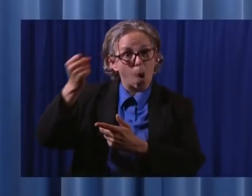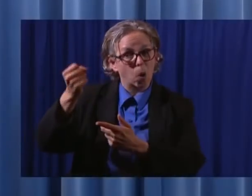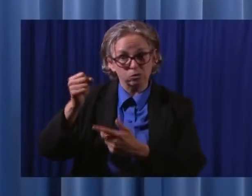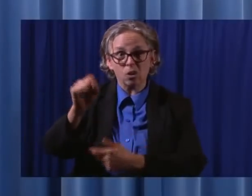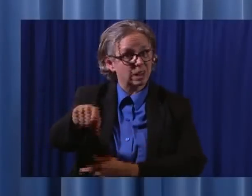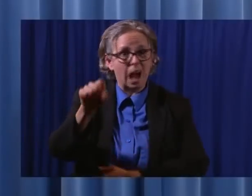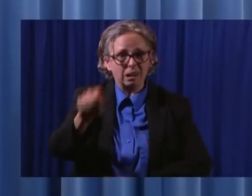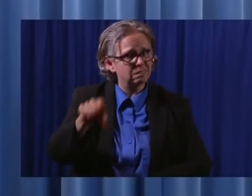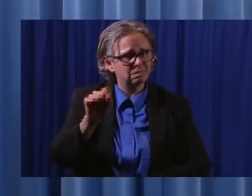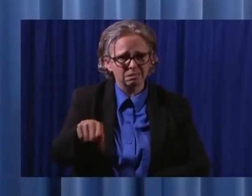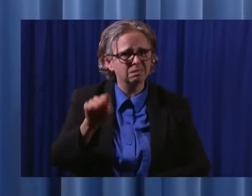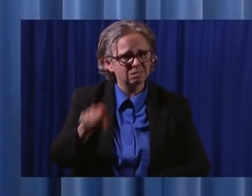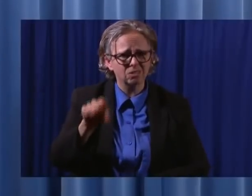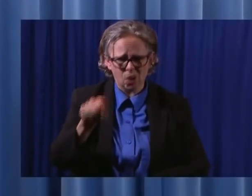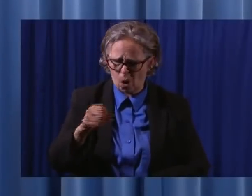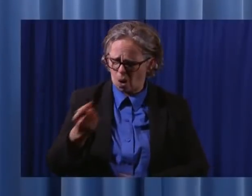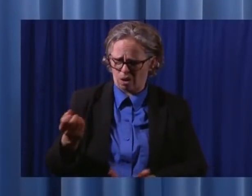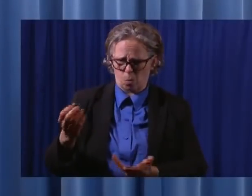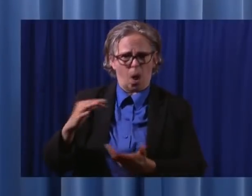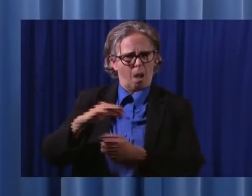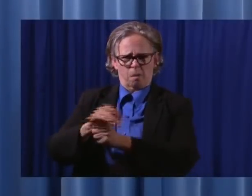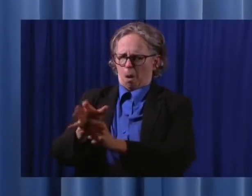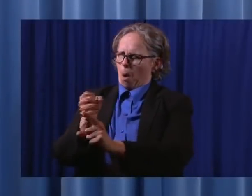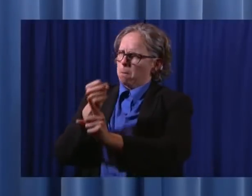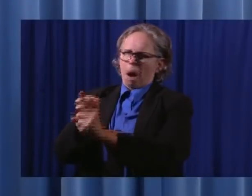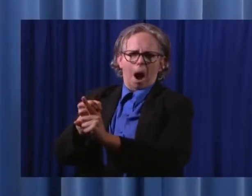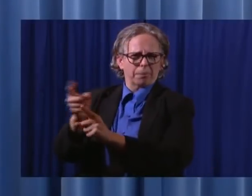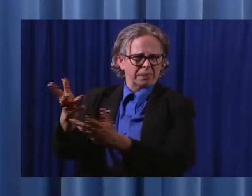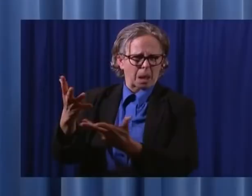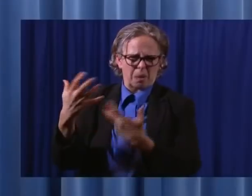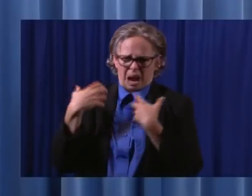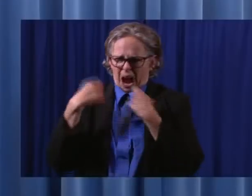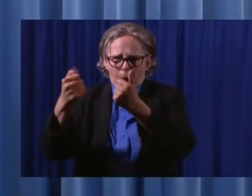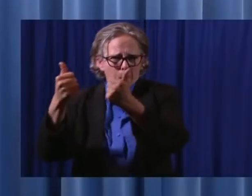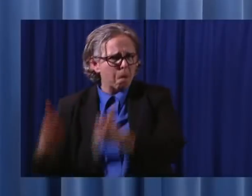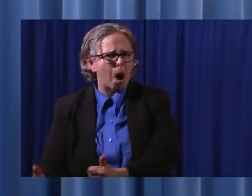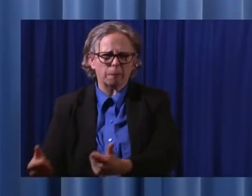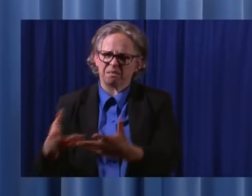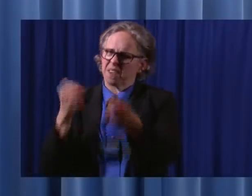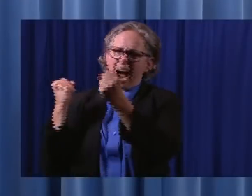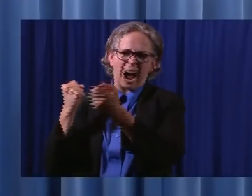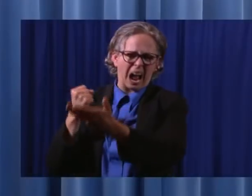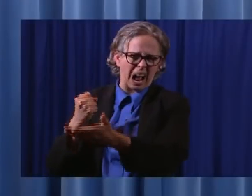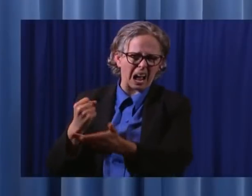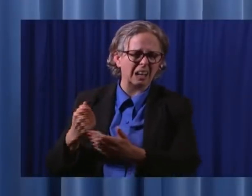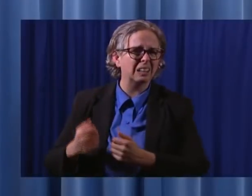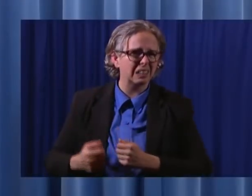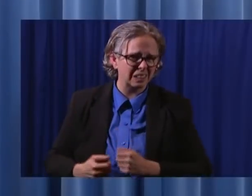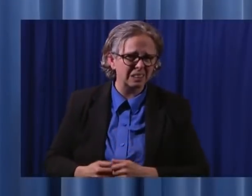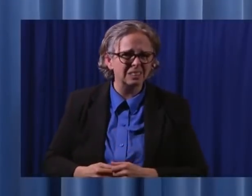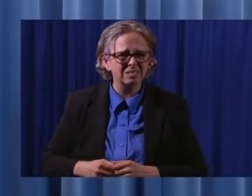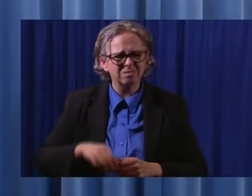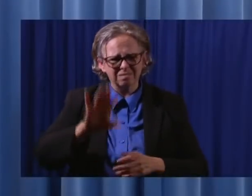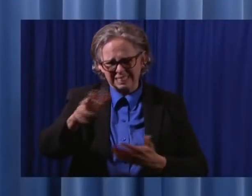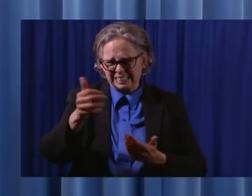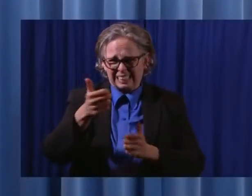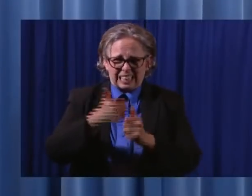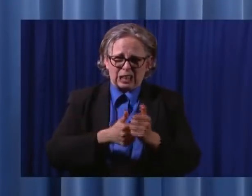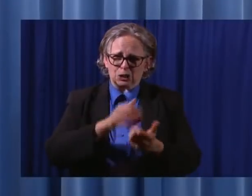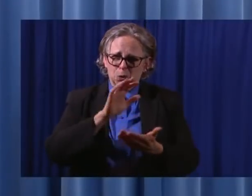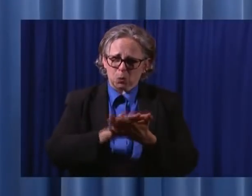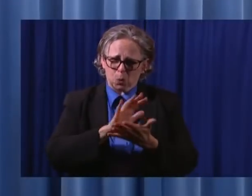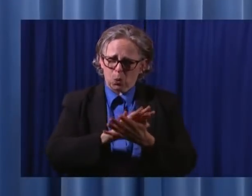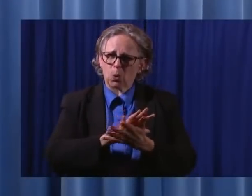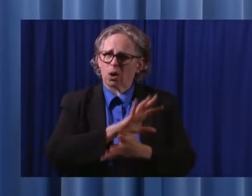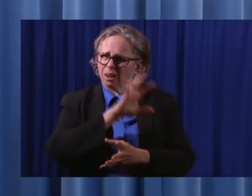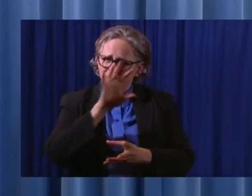dangerous this virus is. So, you know, every school has people that we should worry about. I mean, we're going to worry about the